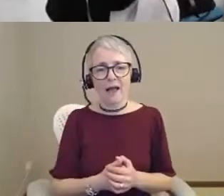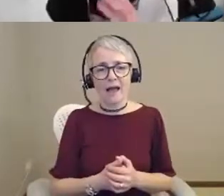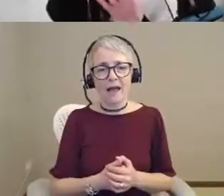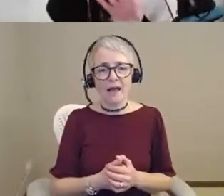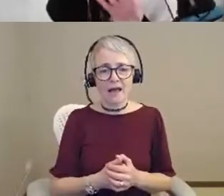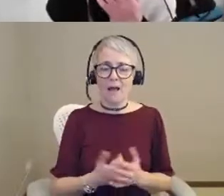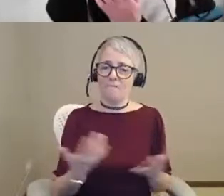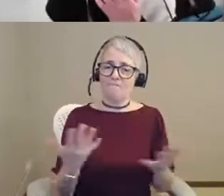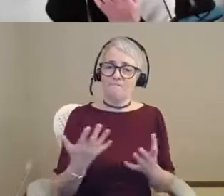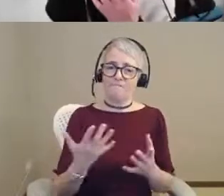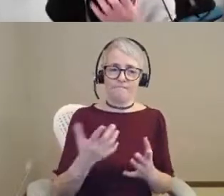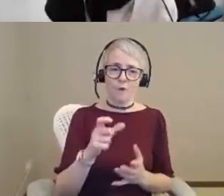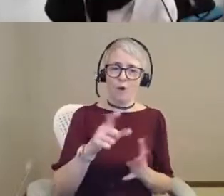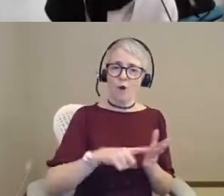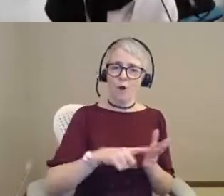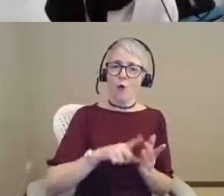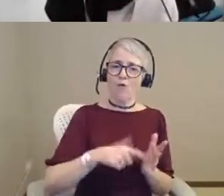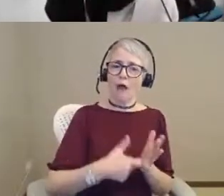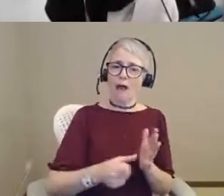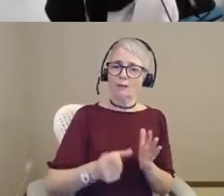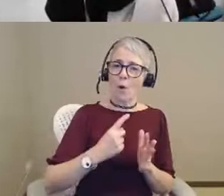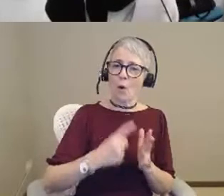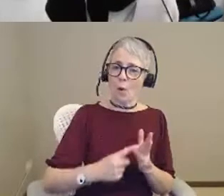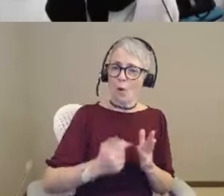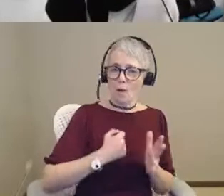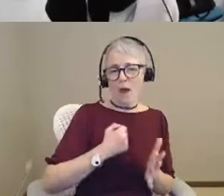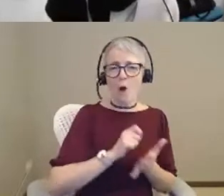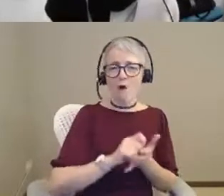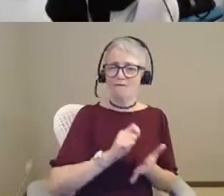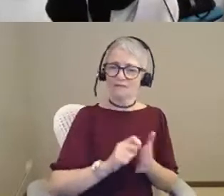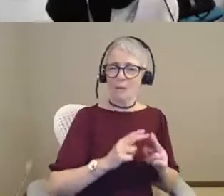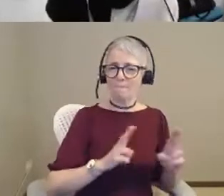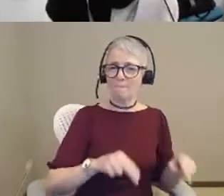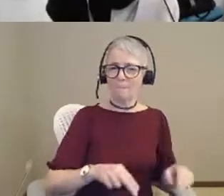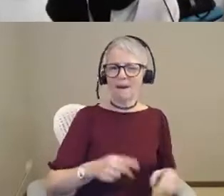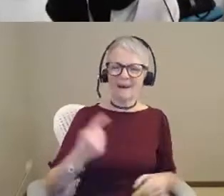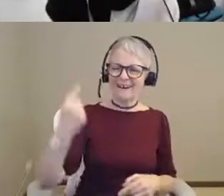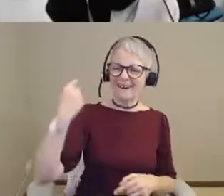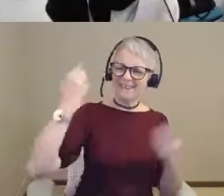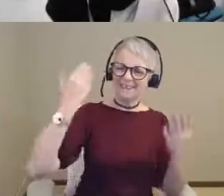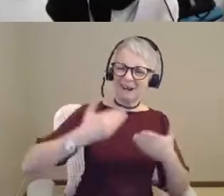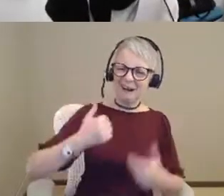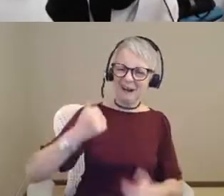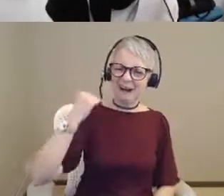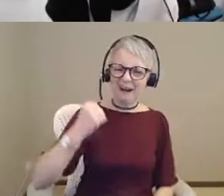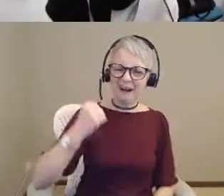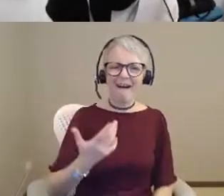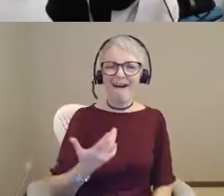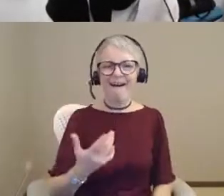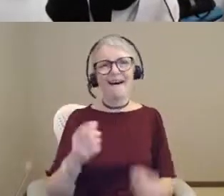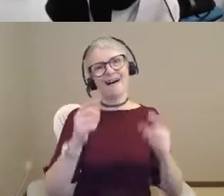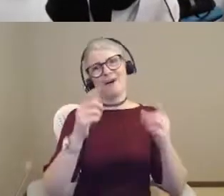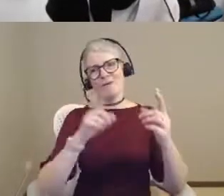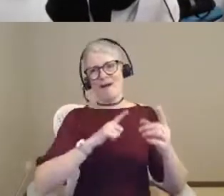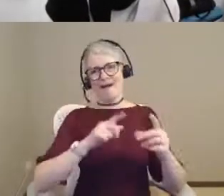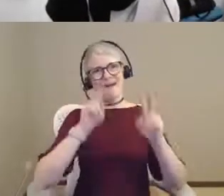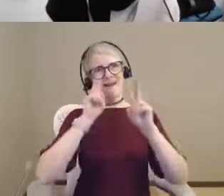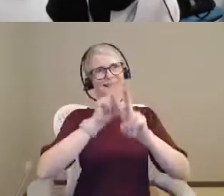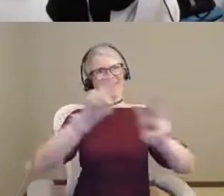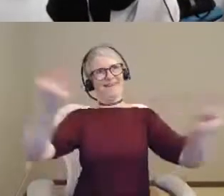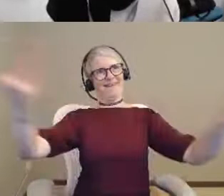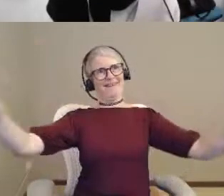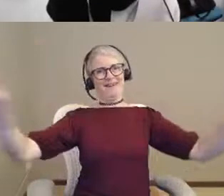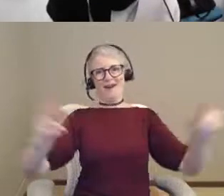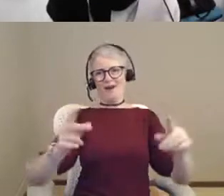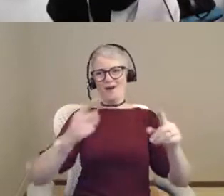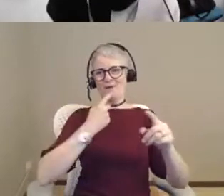here in Denver, Colorado, in my home office. It looks dark in the background, but that's because I'm facing a beautiful window and the light